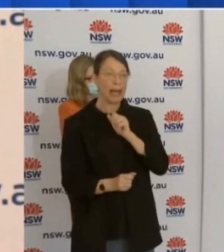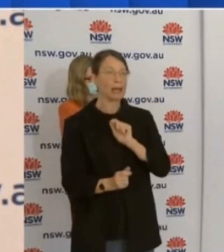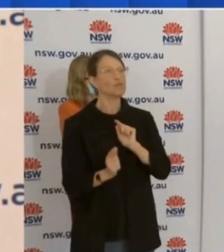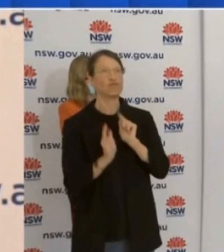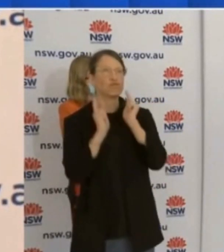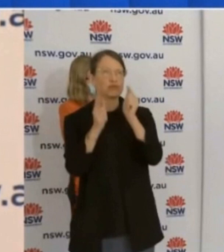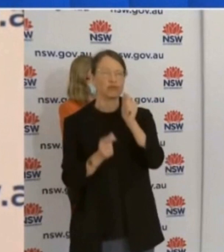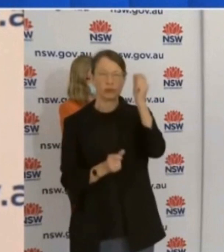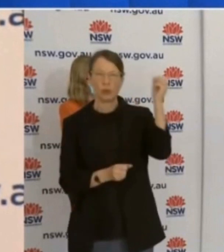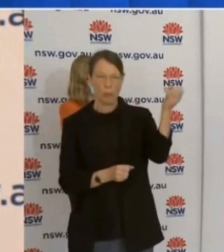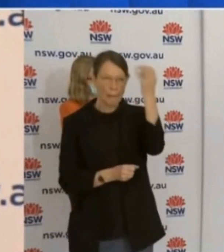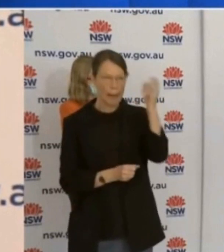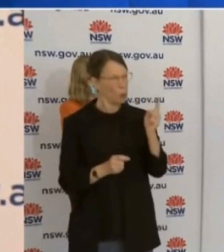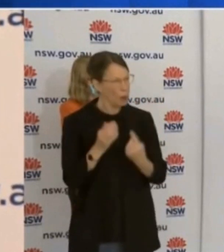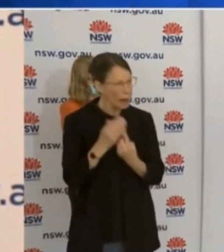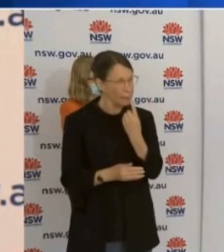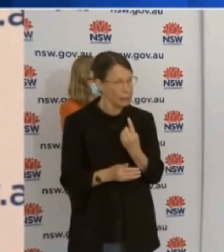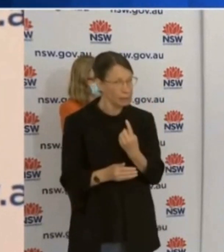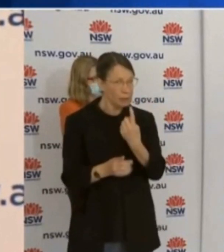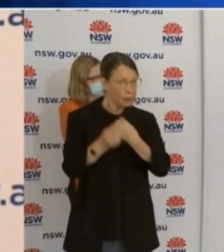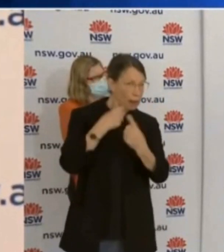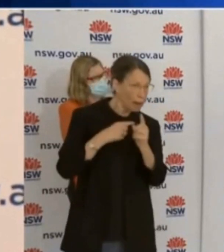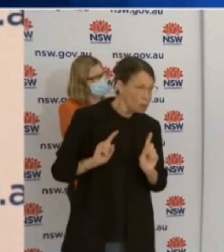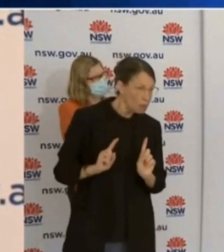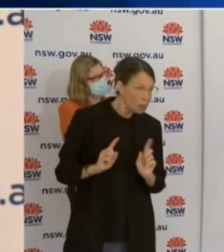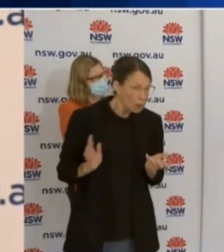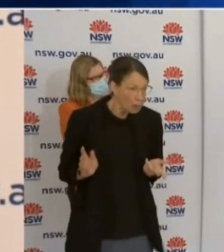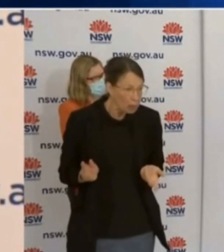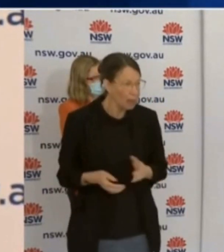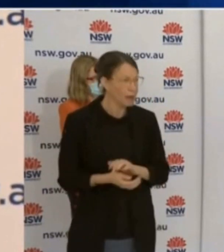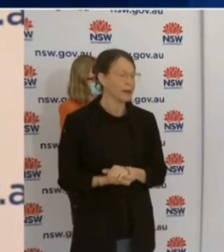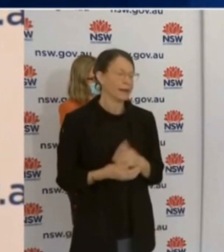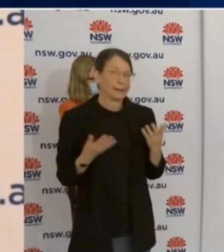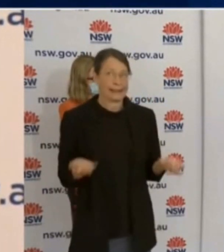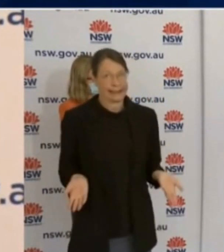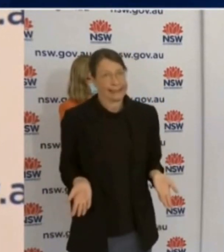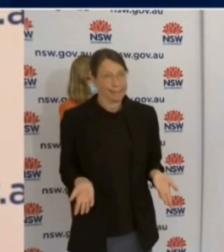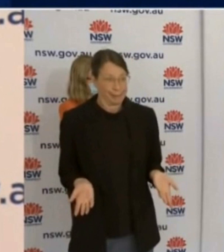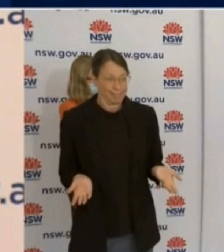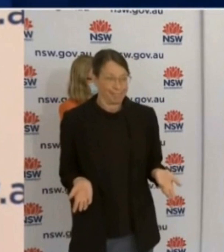happened there? Yeah. Well, all I'm prepared to say about